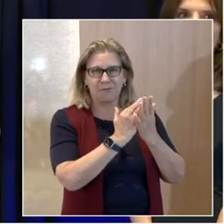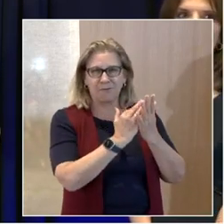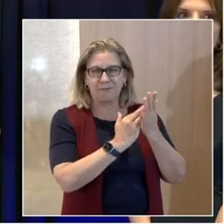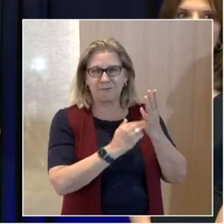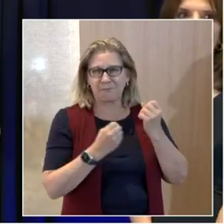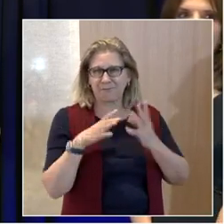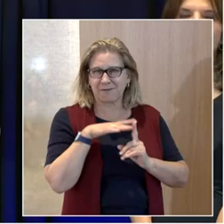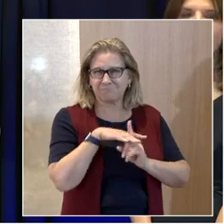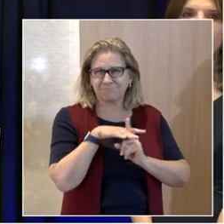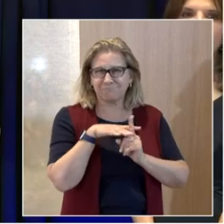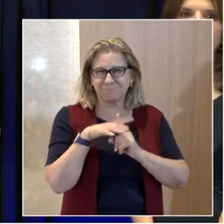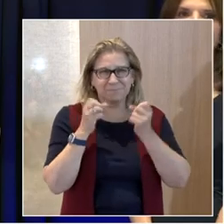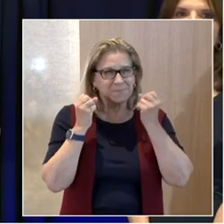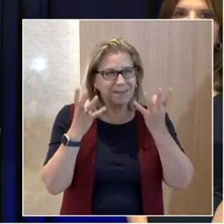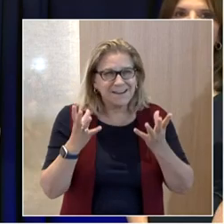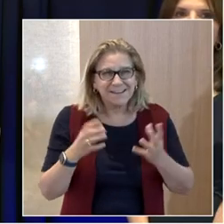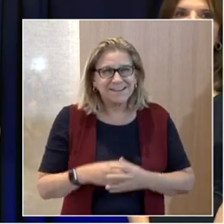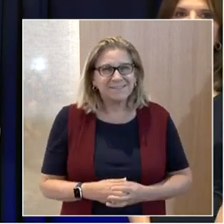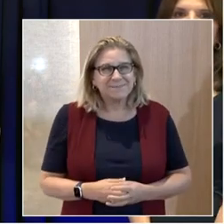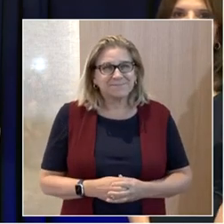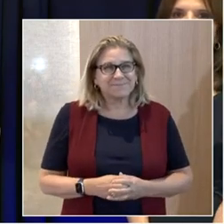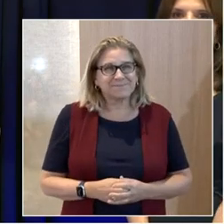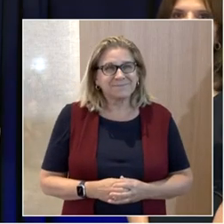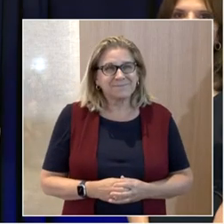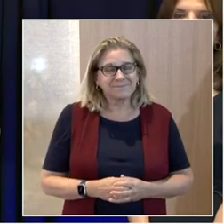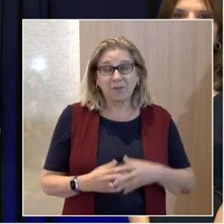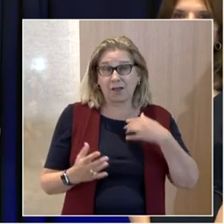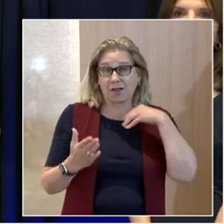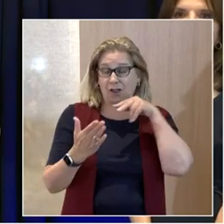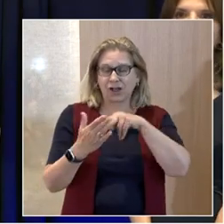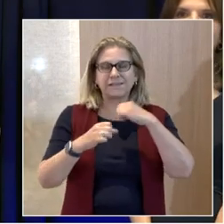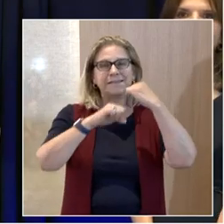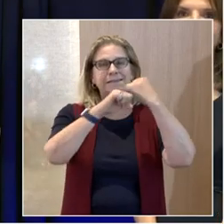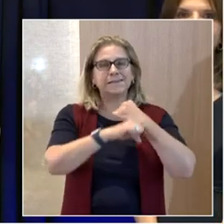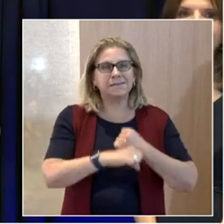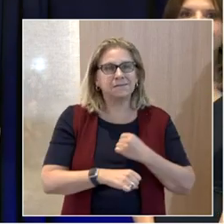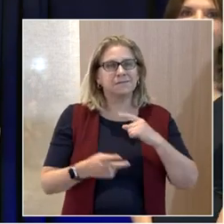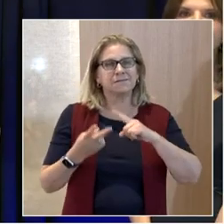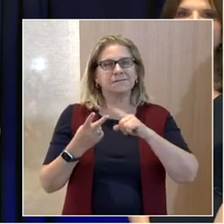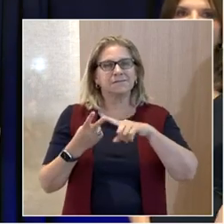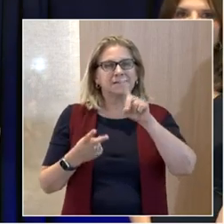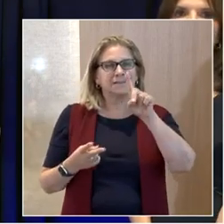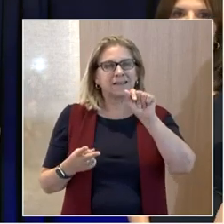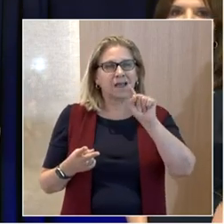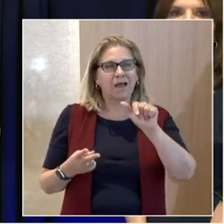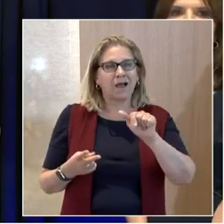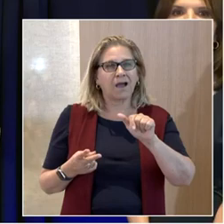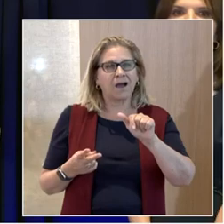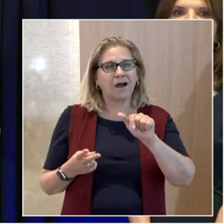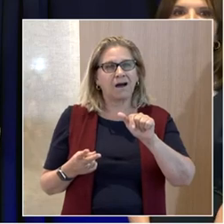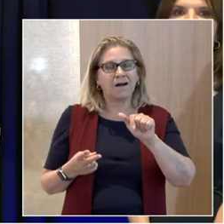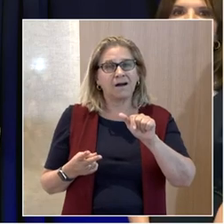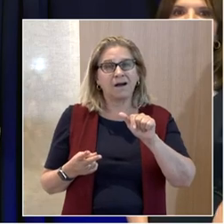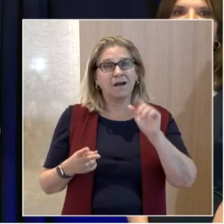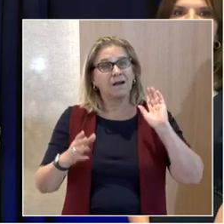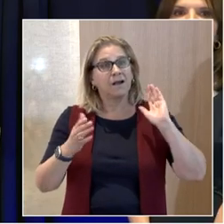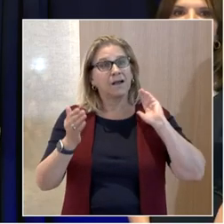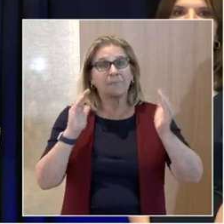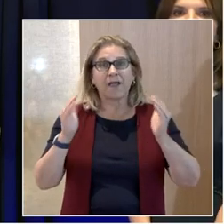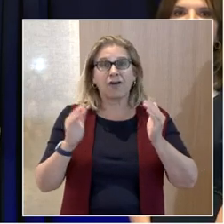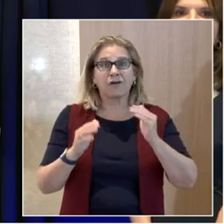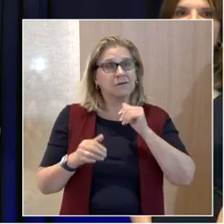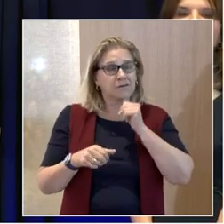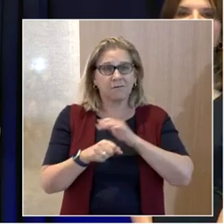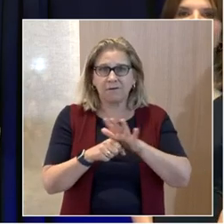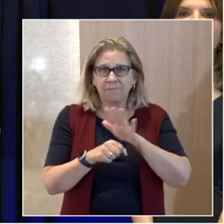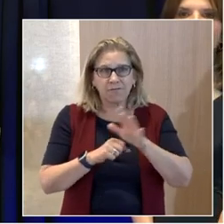us, we know that there's less people in downtown, particularly during the daytime hours. In fact, our daytime population is still just